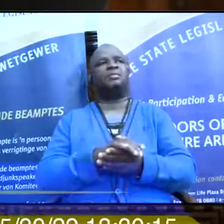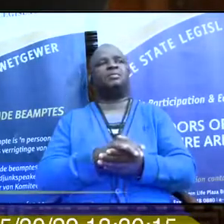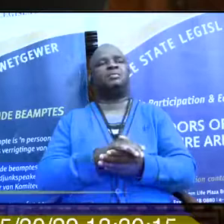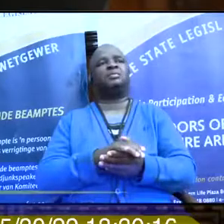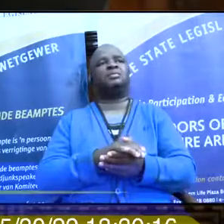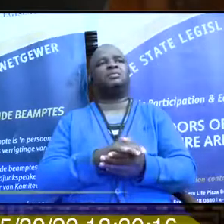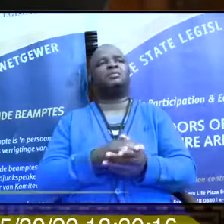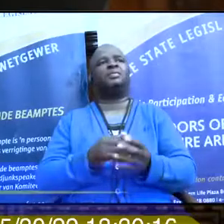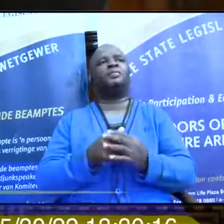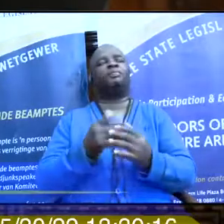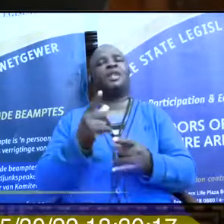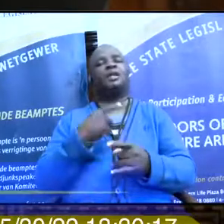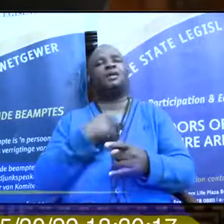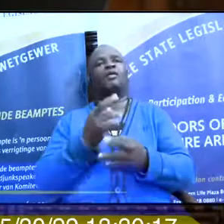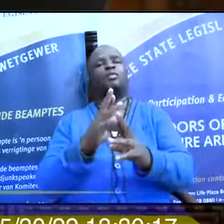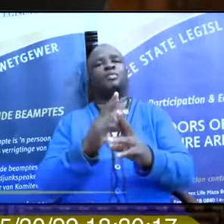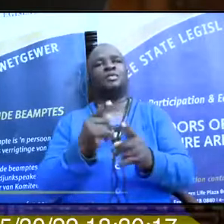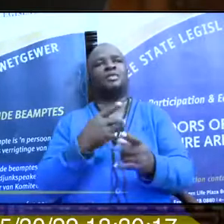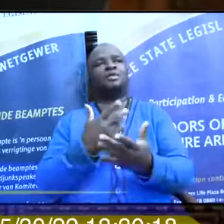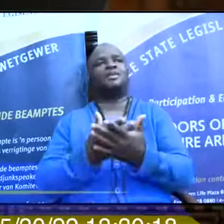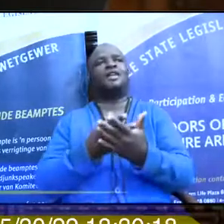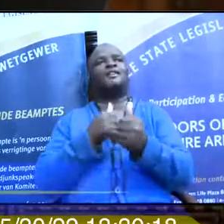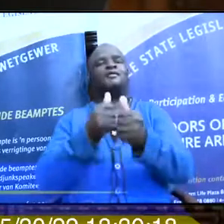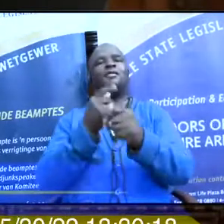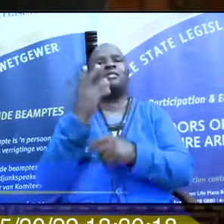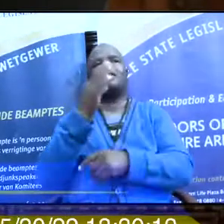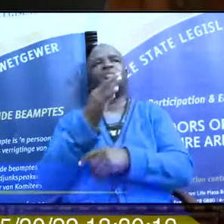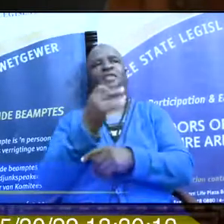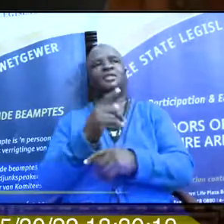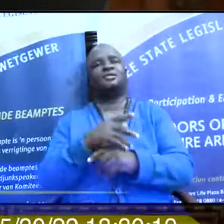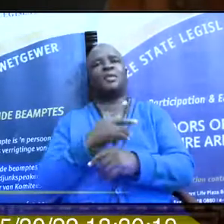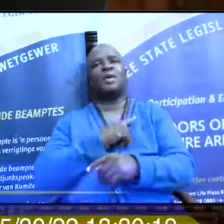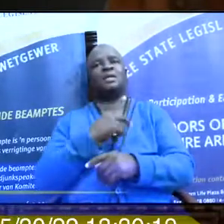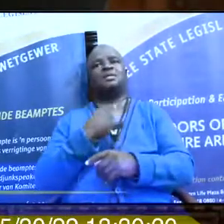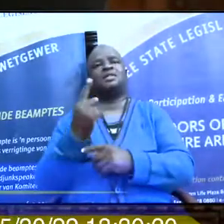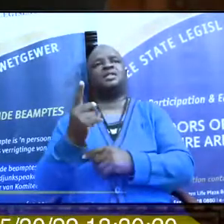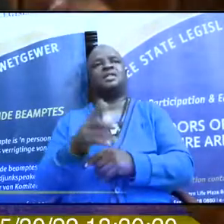lead by example as a teacher that i take only my five minutes